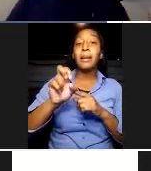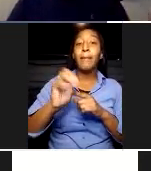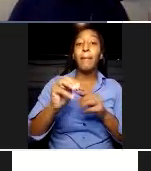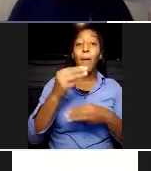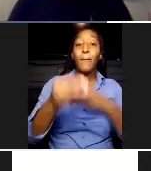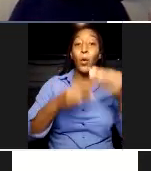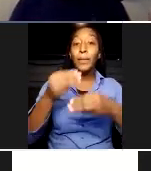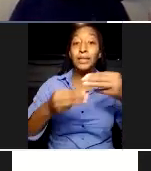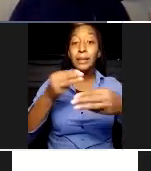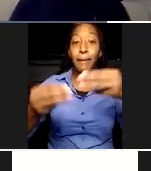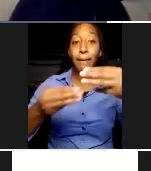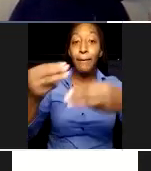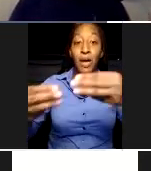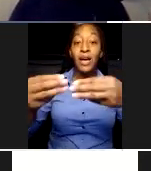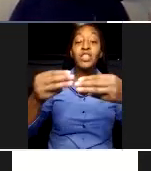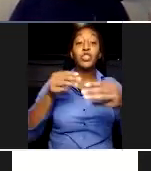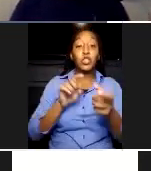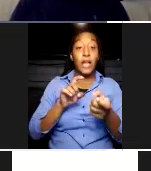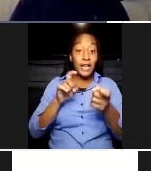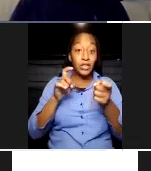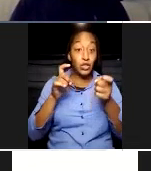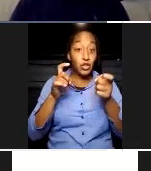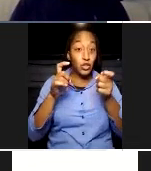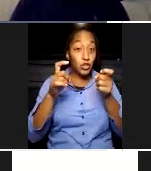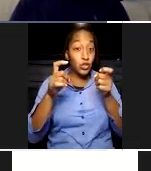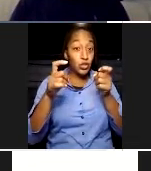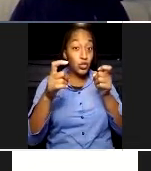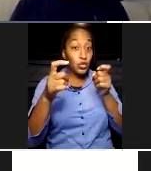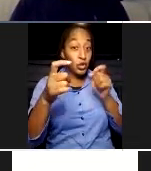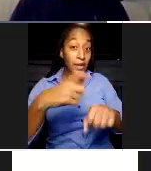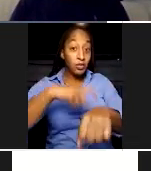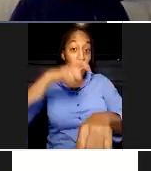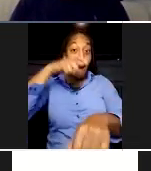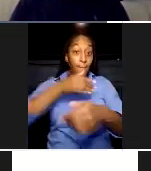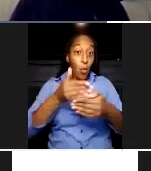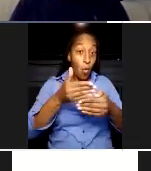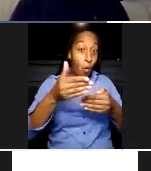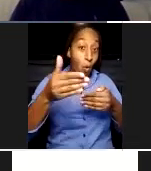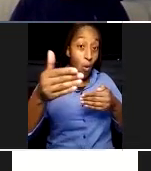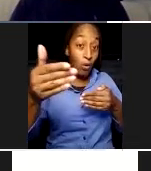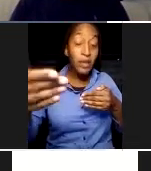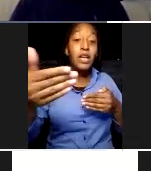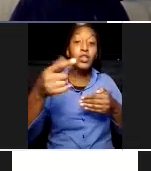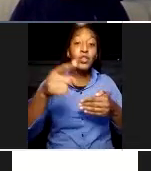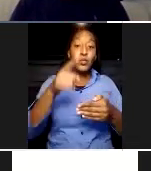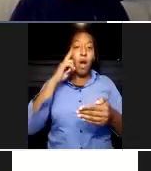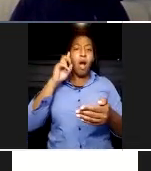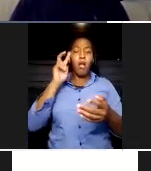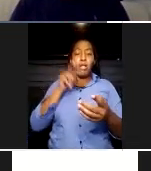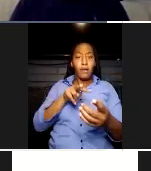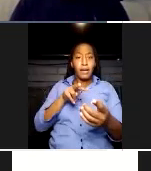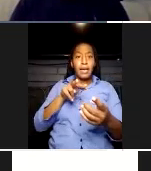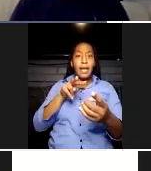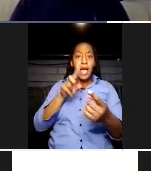then we are looking at an alternate way of expressing the net force. And we know from